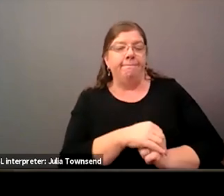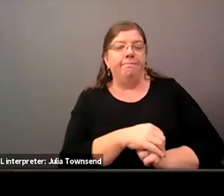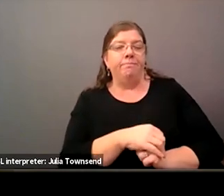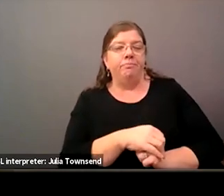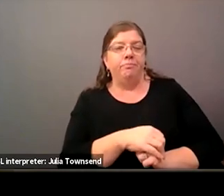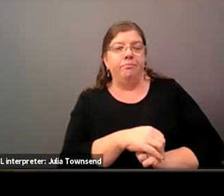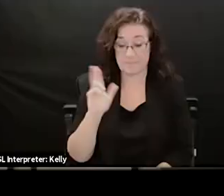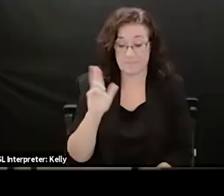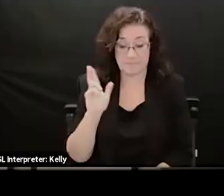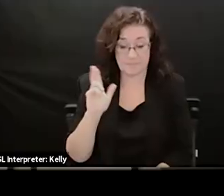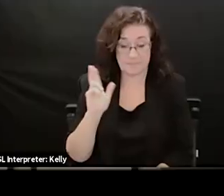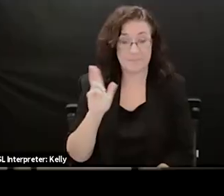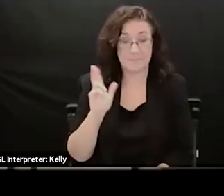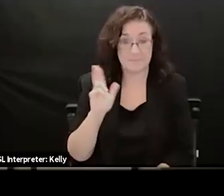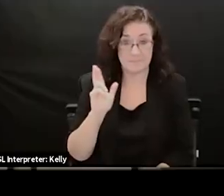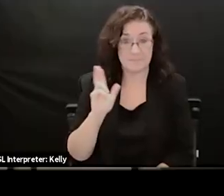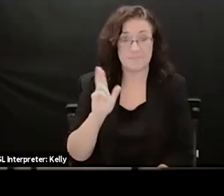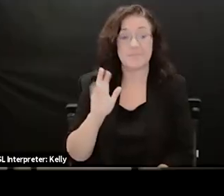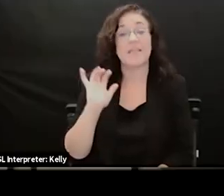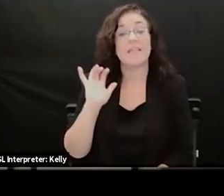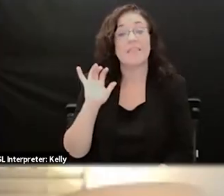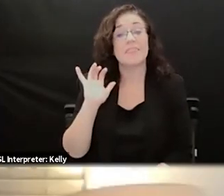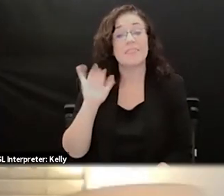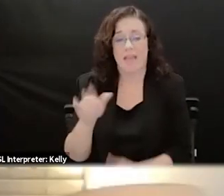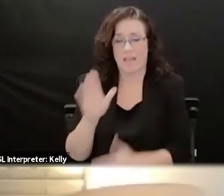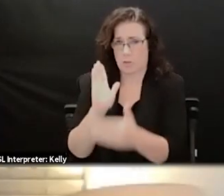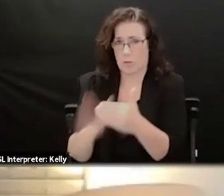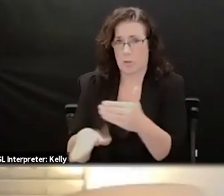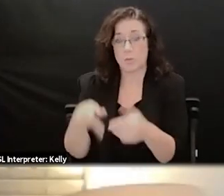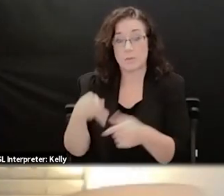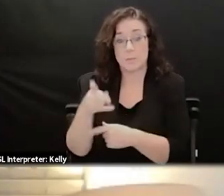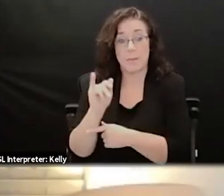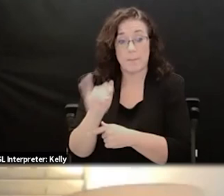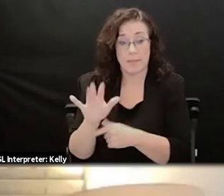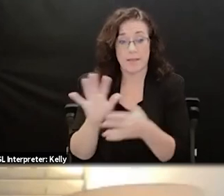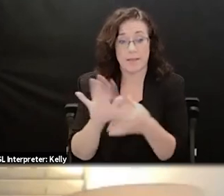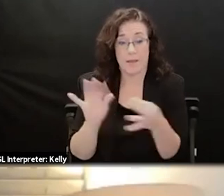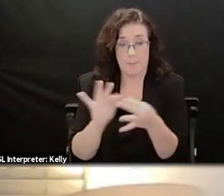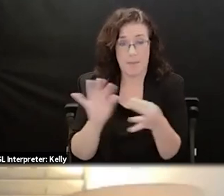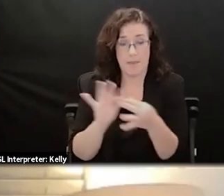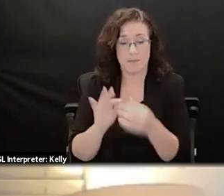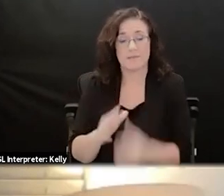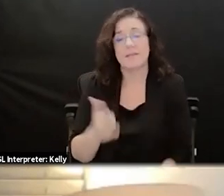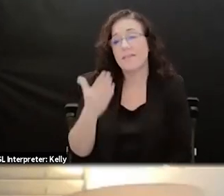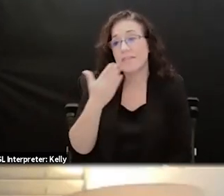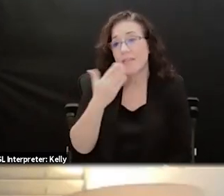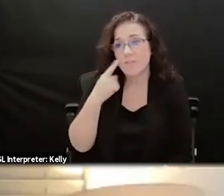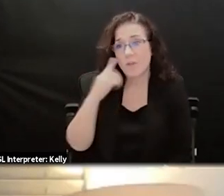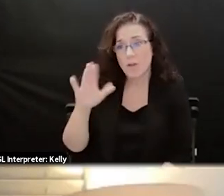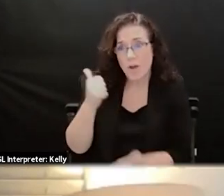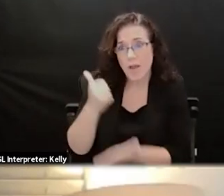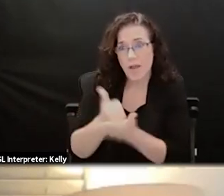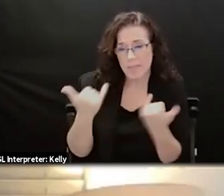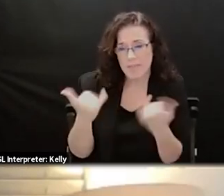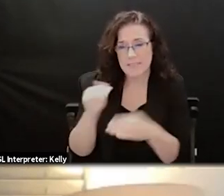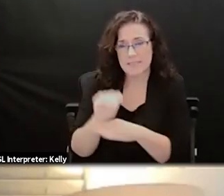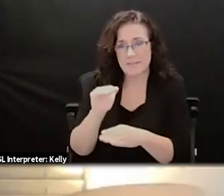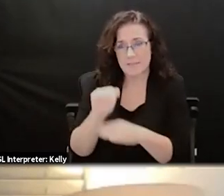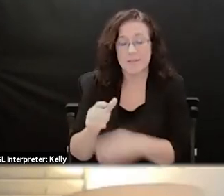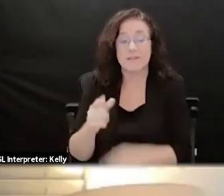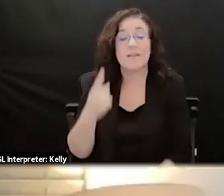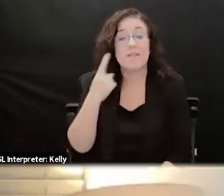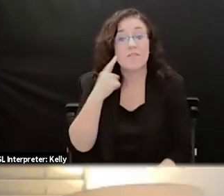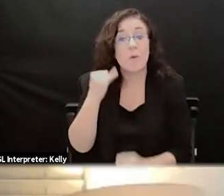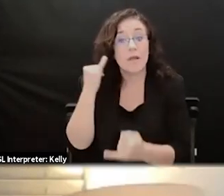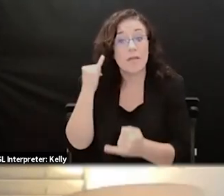president before that concludes public comment thank you very much for all your help this evening mr geo and for the last uh